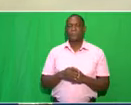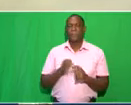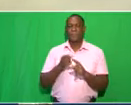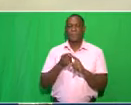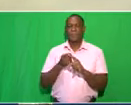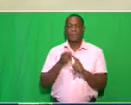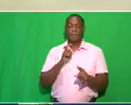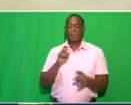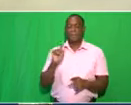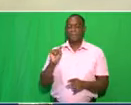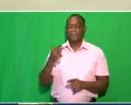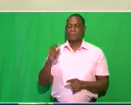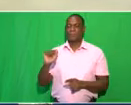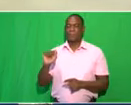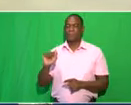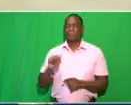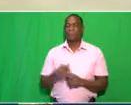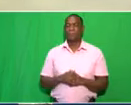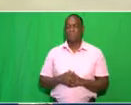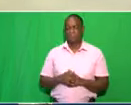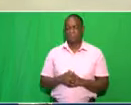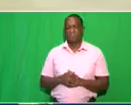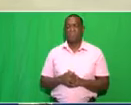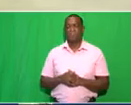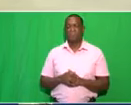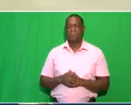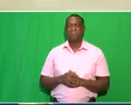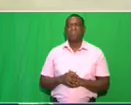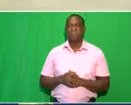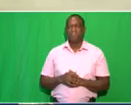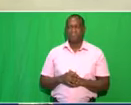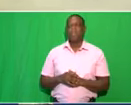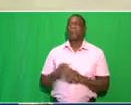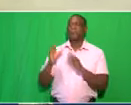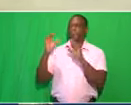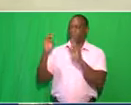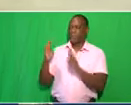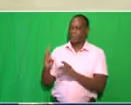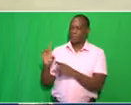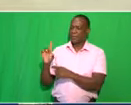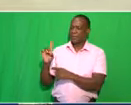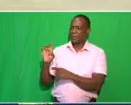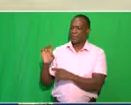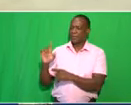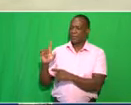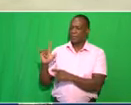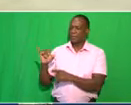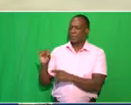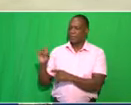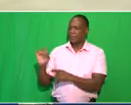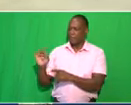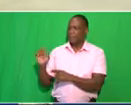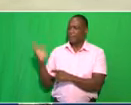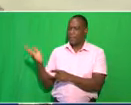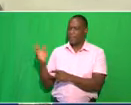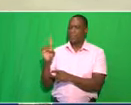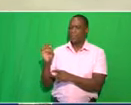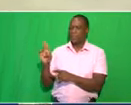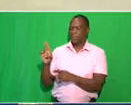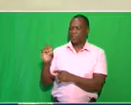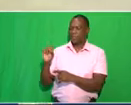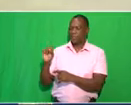new additions to our panel. We have retained Professor Delisle and Dr. Peter Smith. So at